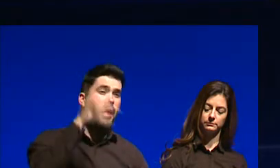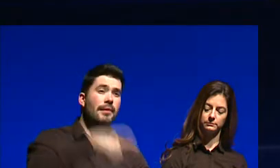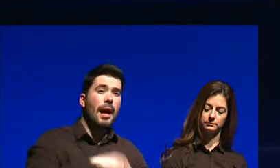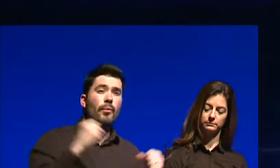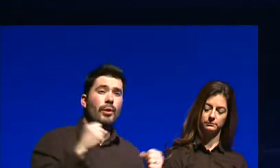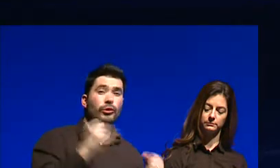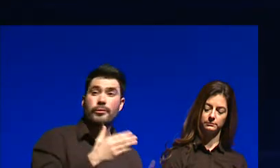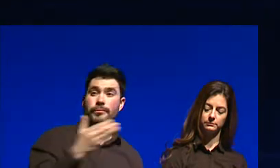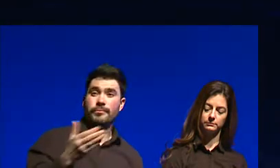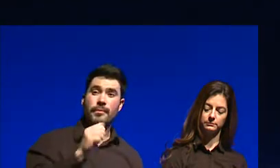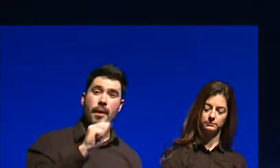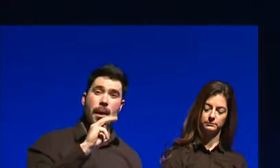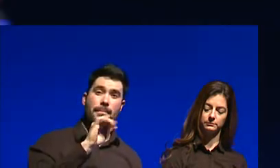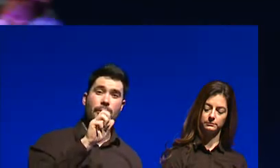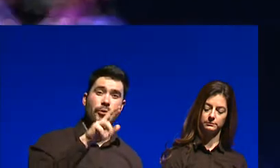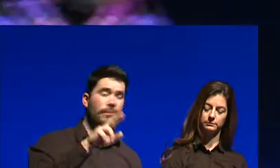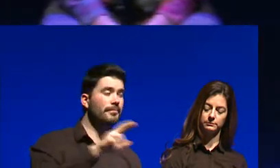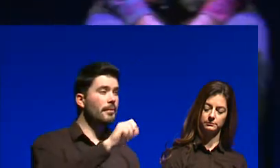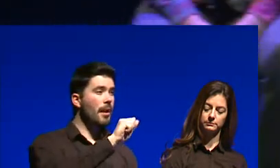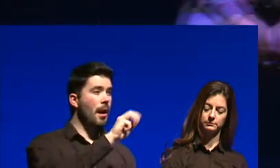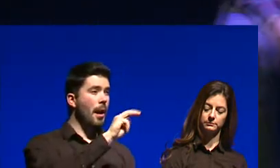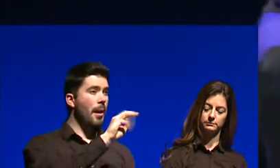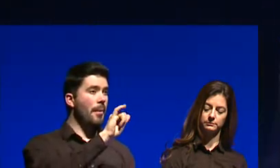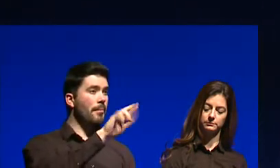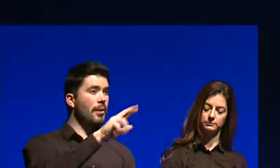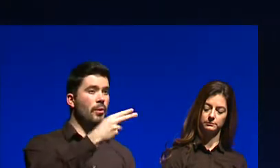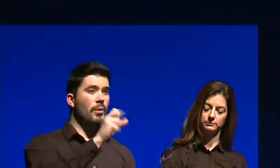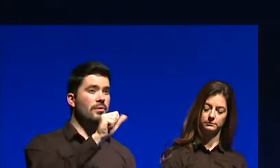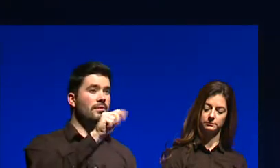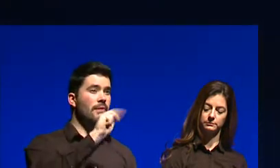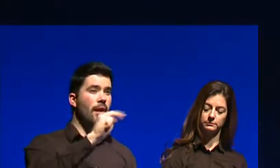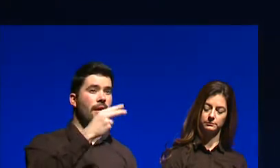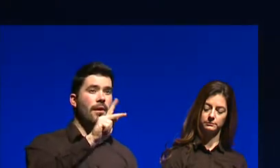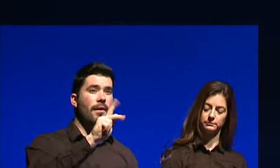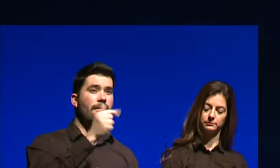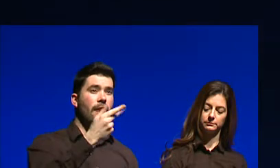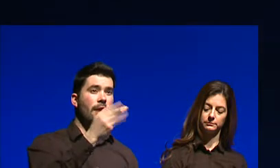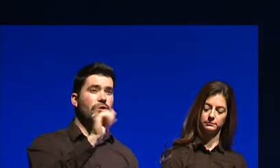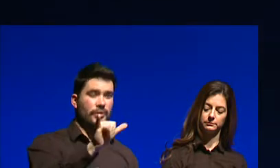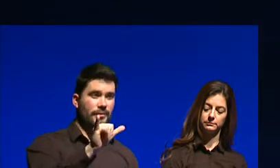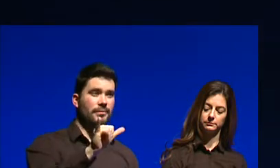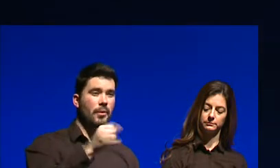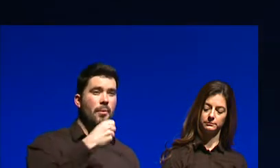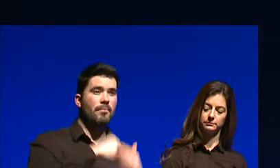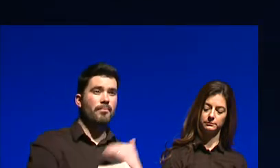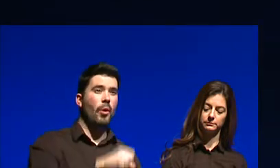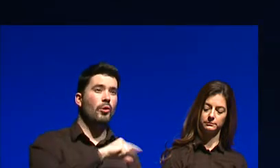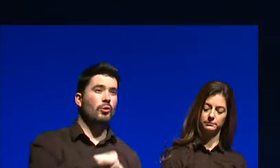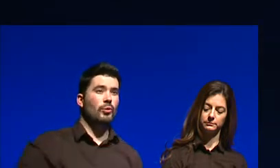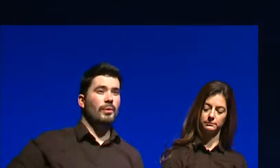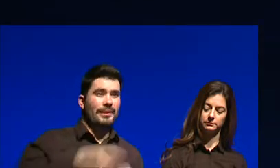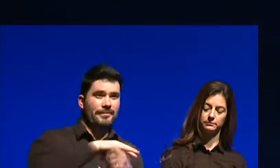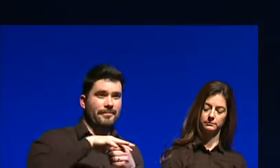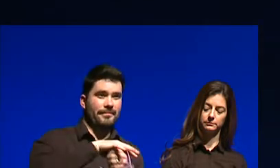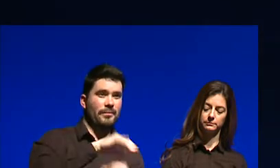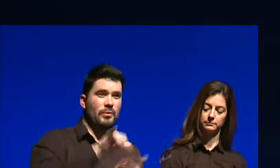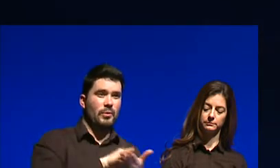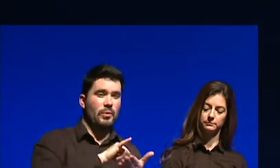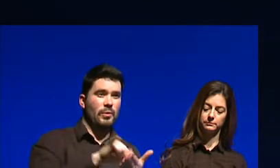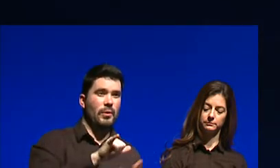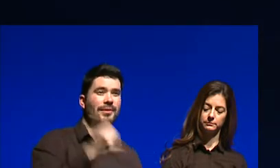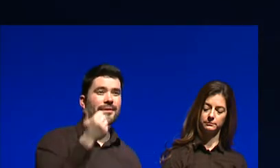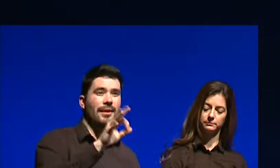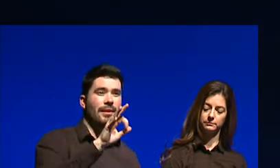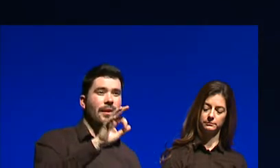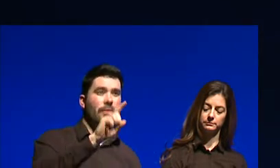Amir? My name is Amir Hossam Kafaji. I was born in Queens, New York on January 23rd, 1991. My middle name, Hossam,